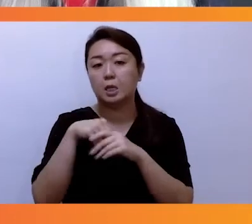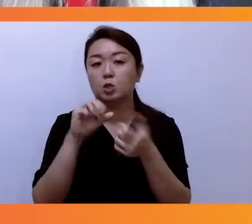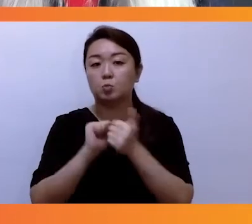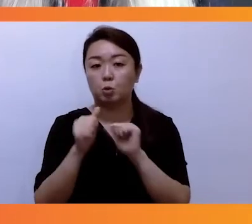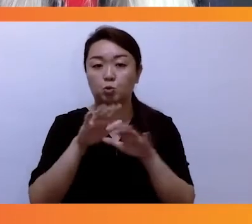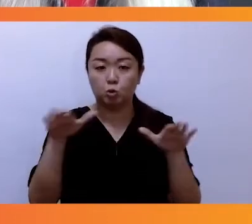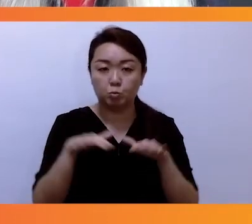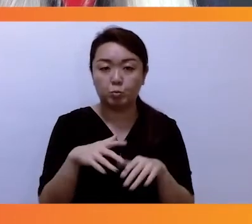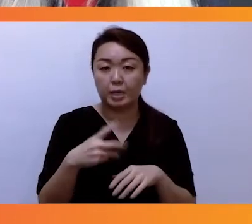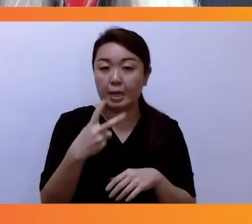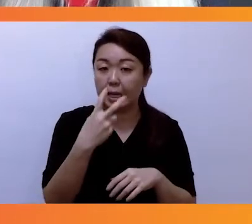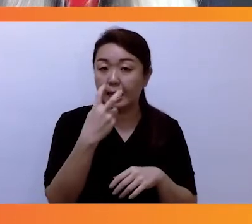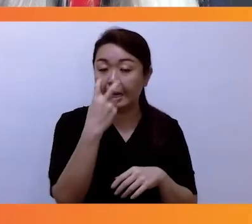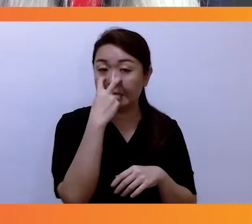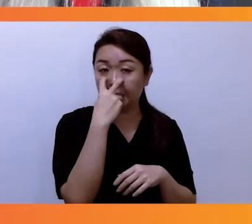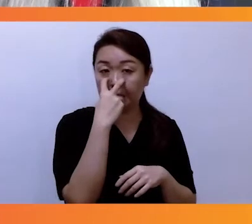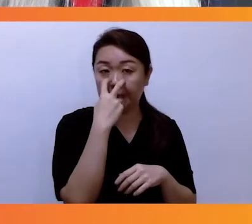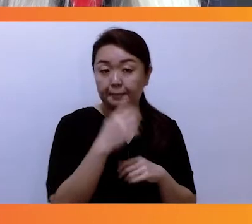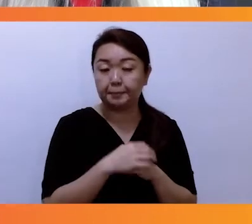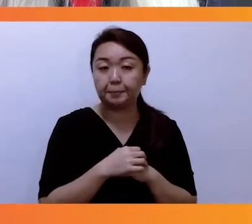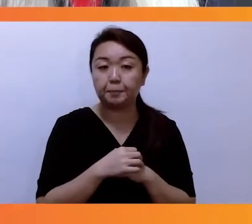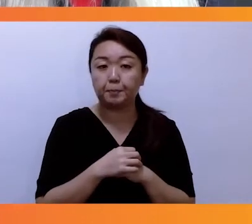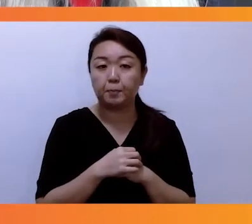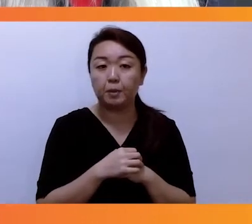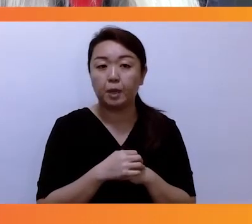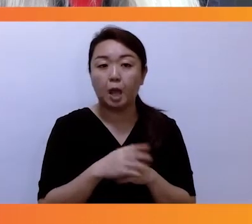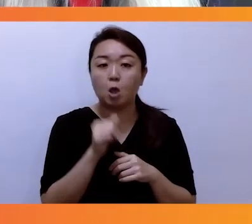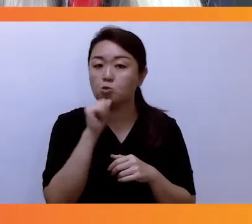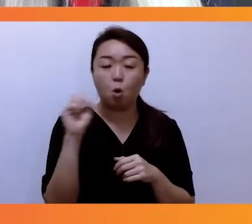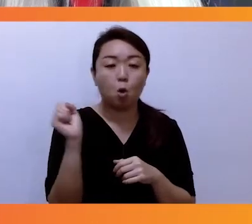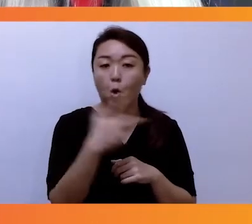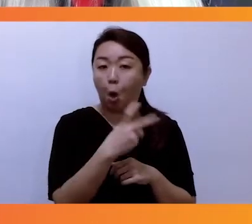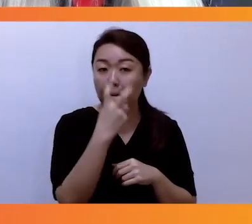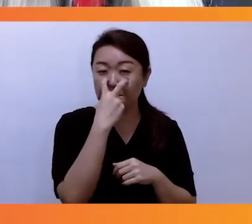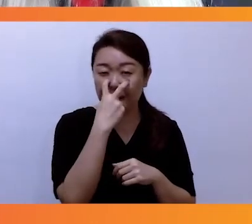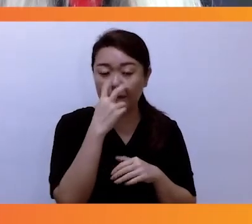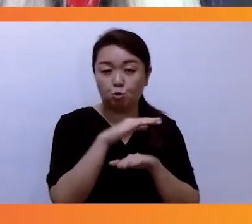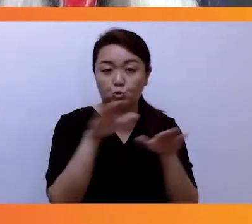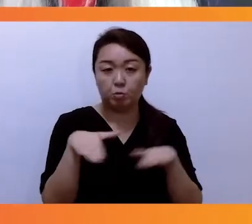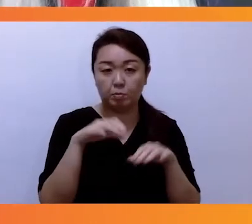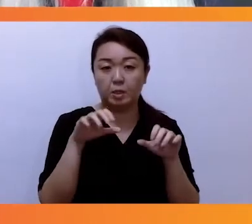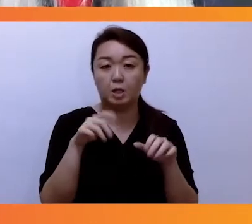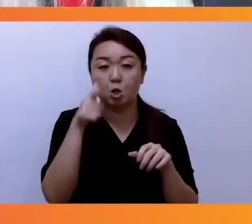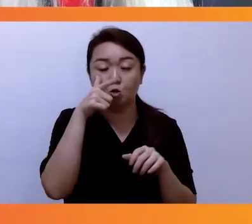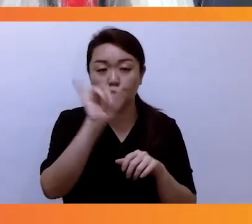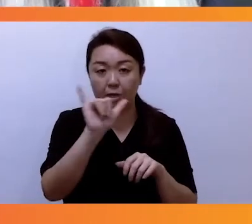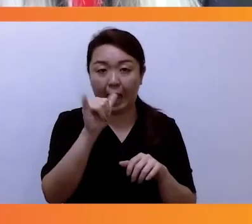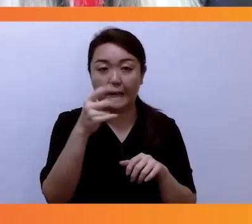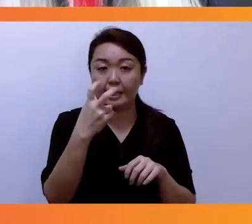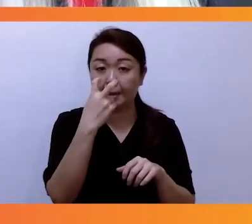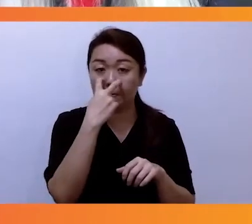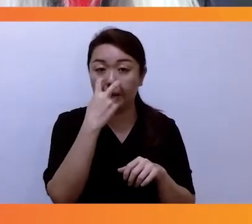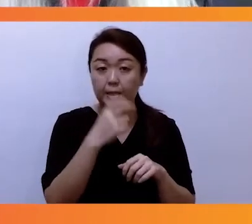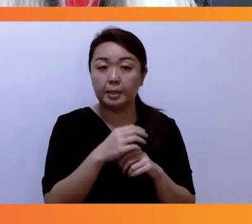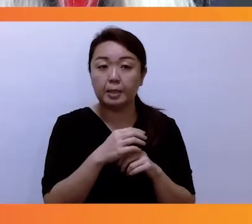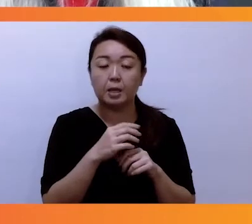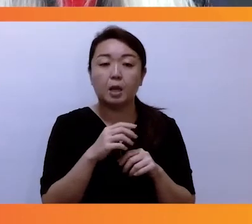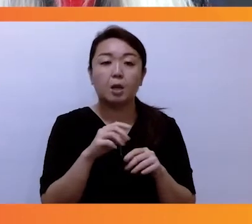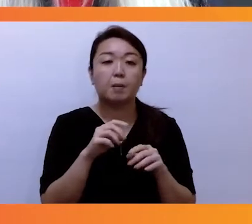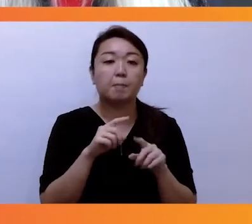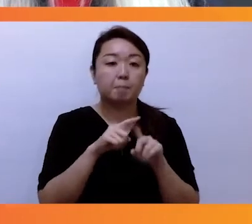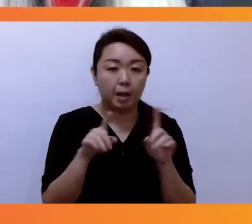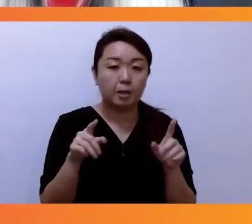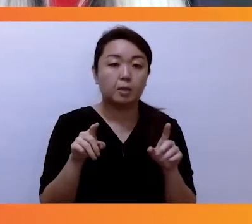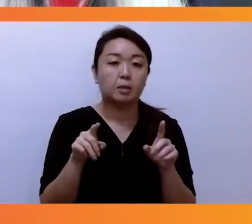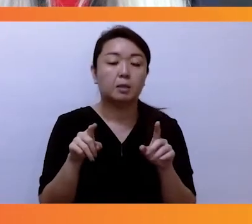in the sport of swimming is the visually impaired athlete. Not all blind swimmers look like they're